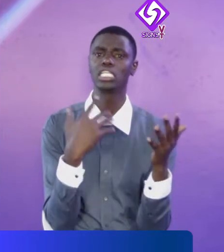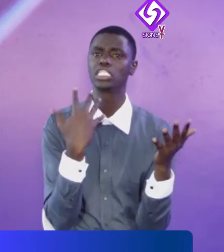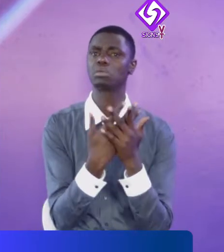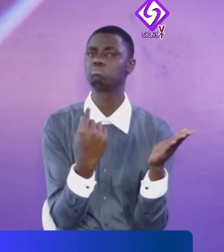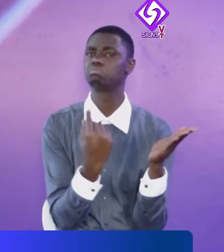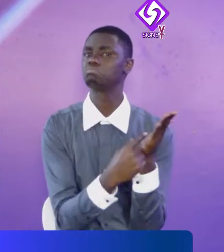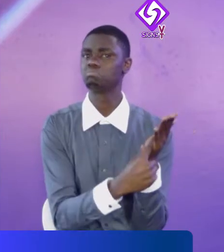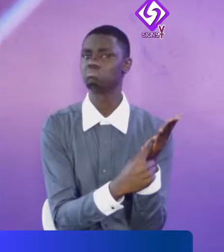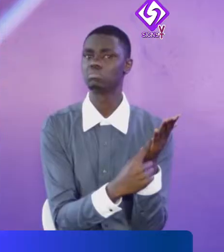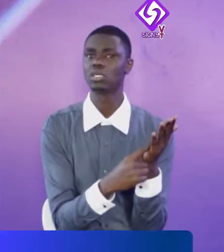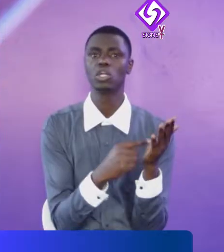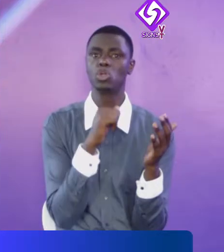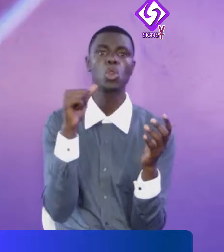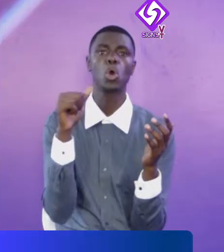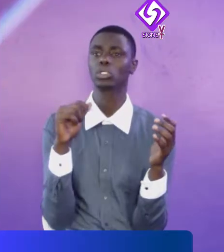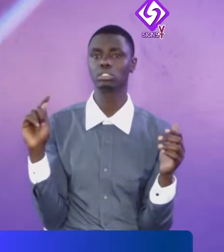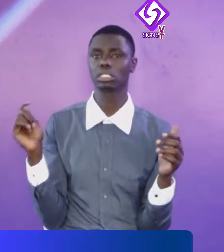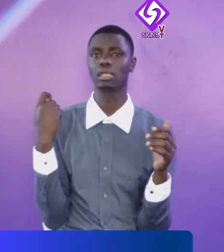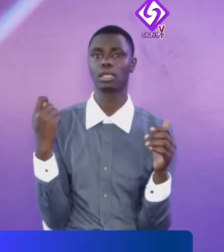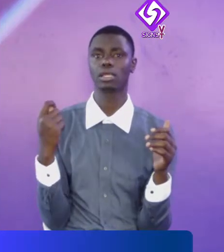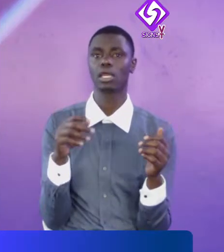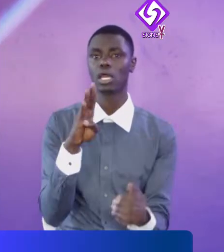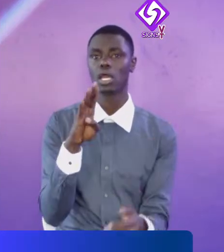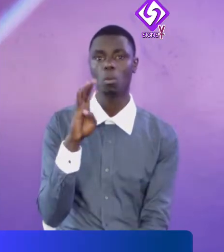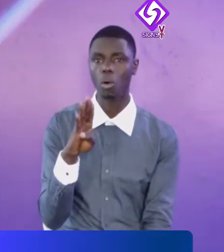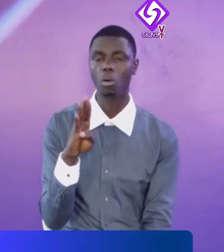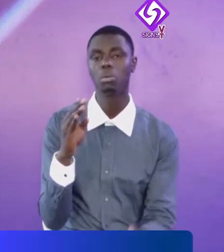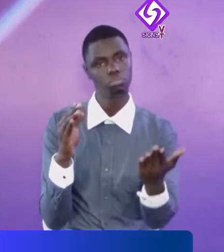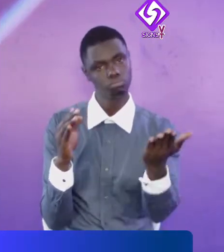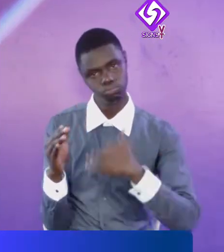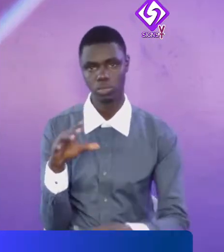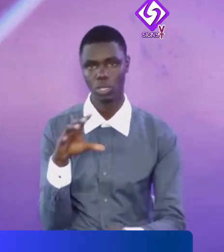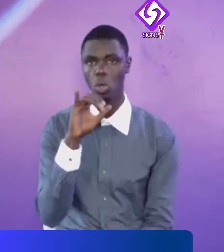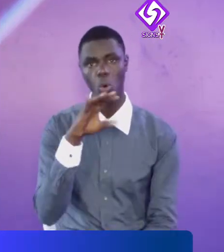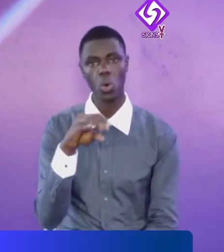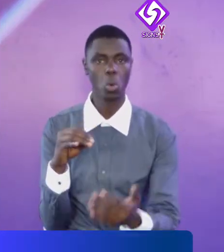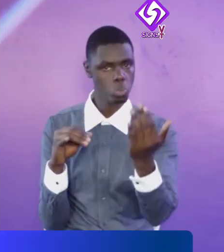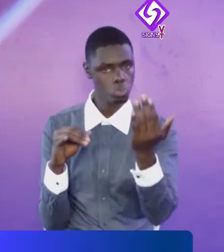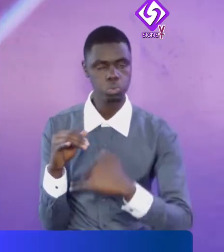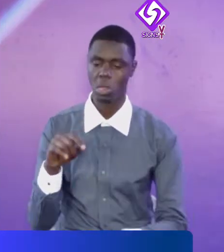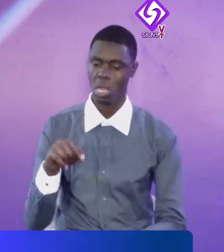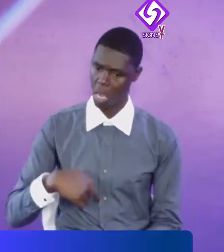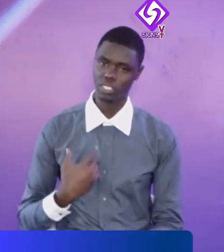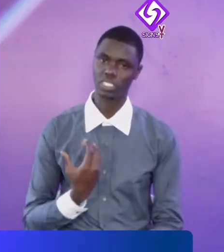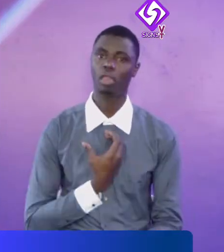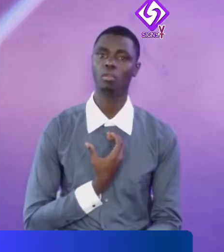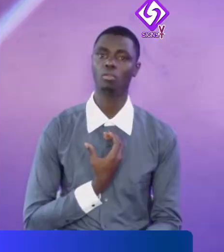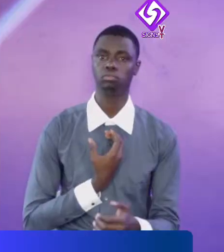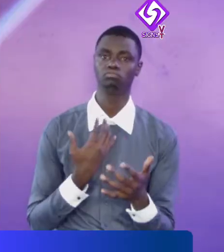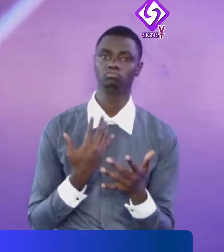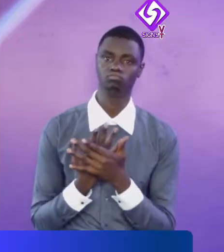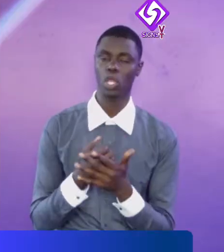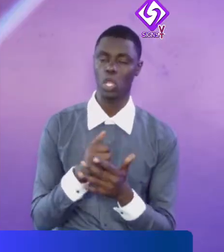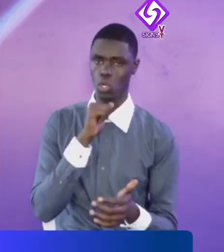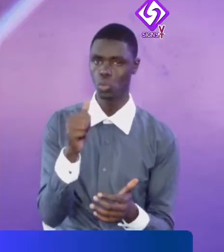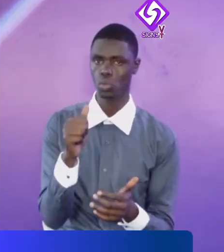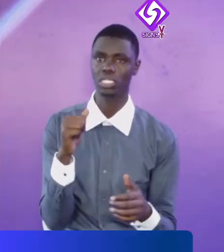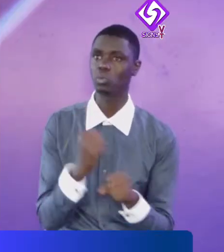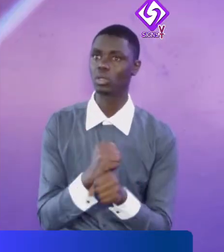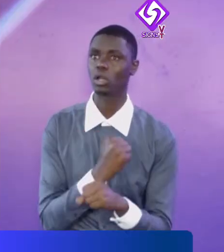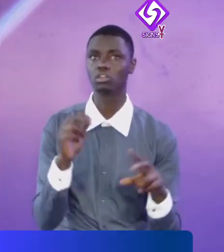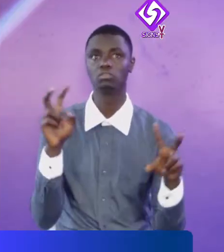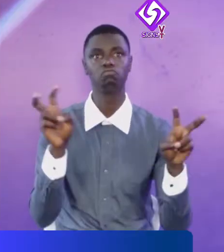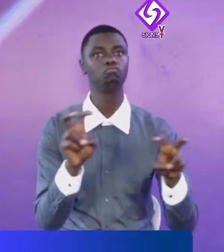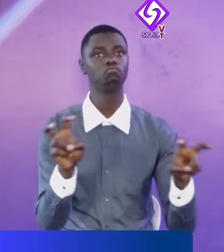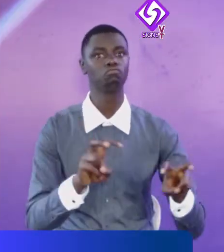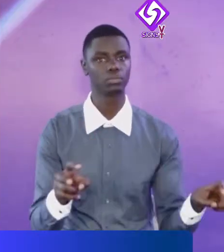Let them bring for us Bob Njagi. Let them bring for us Oyo here. Let us be the one holding them. Yeah. Not that we can't see where they are.